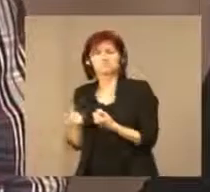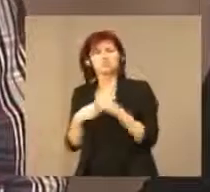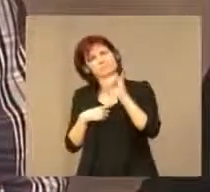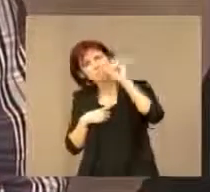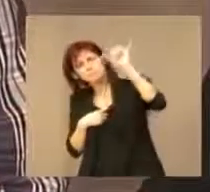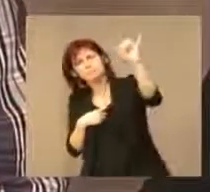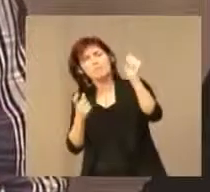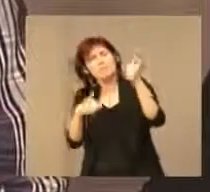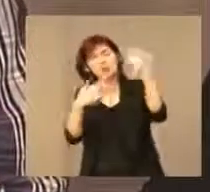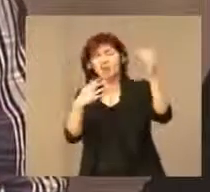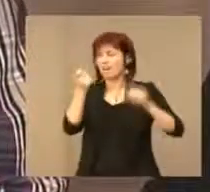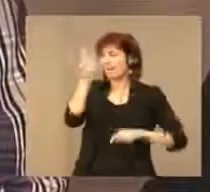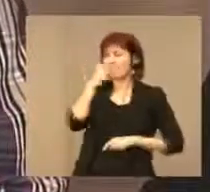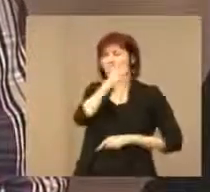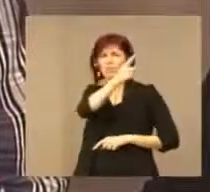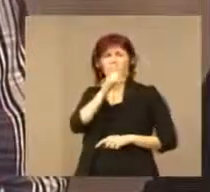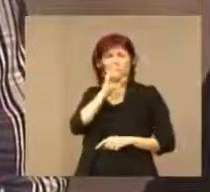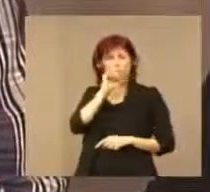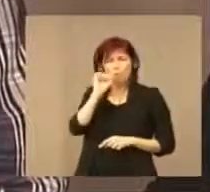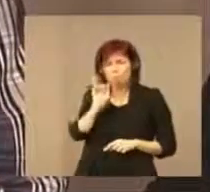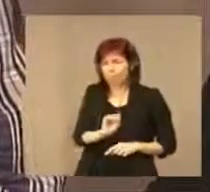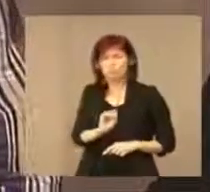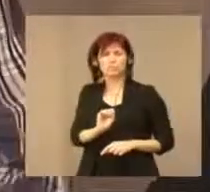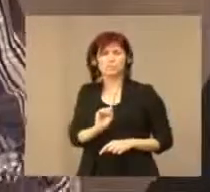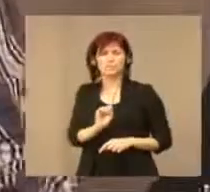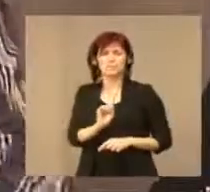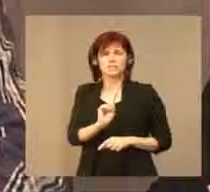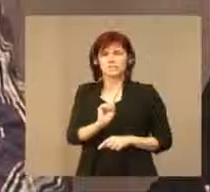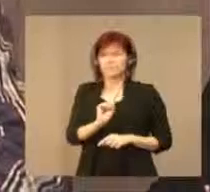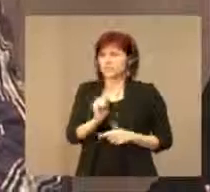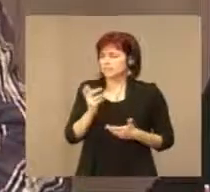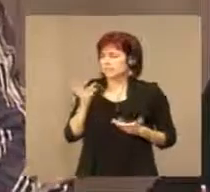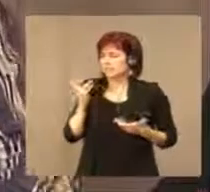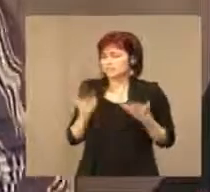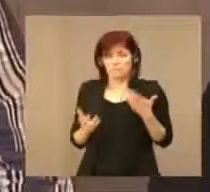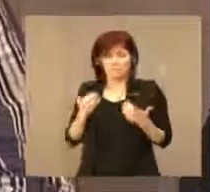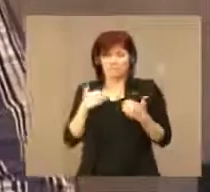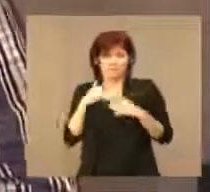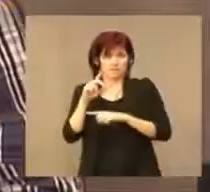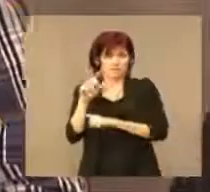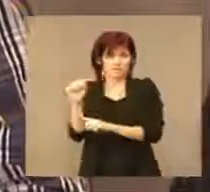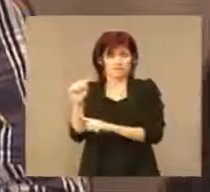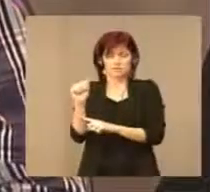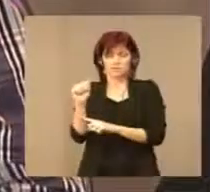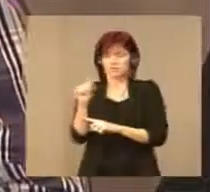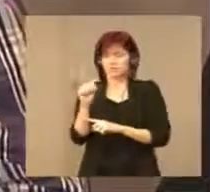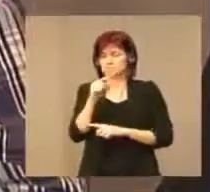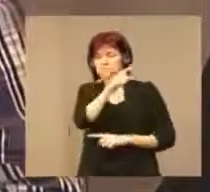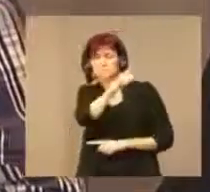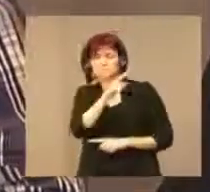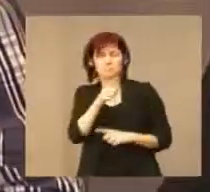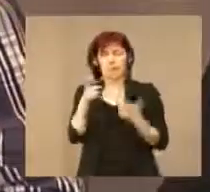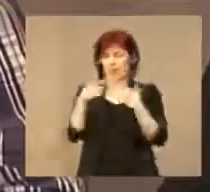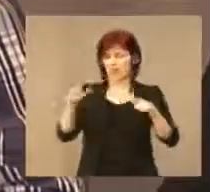these elders are old. Maybe a lot of them are disabled. You know, there's always the